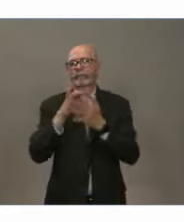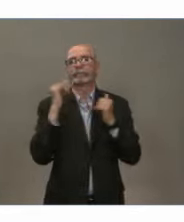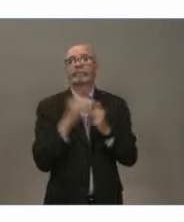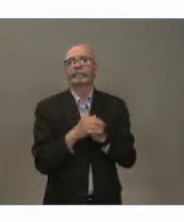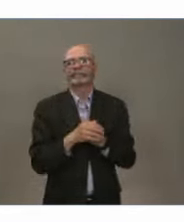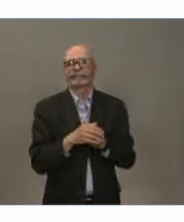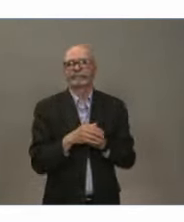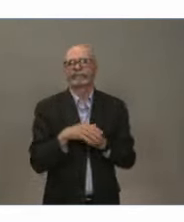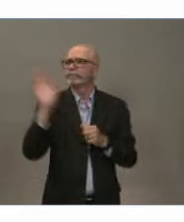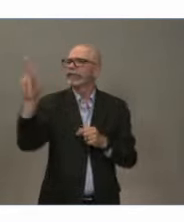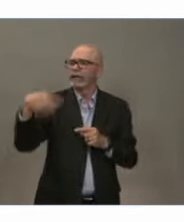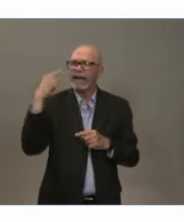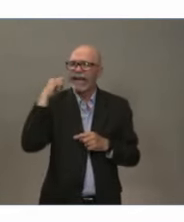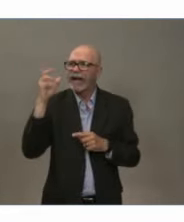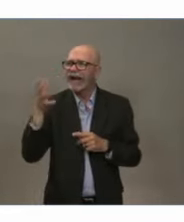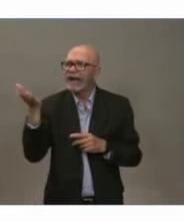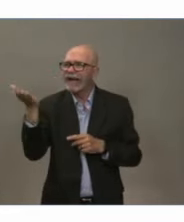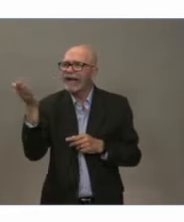up.